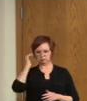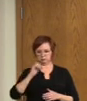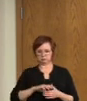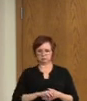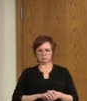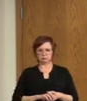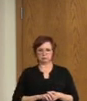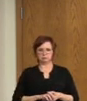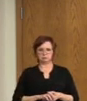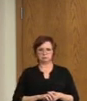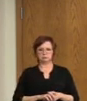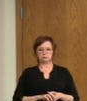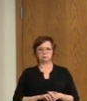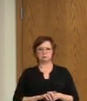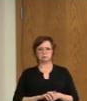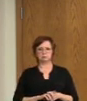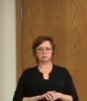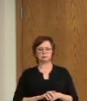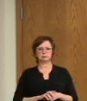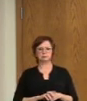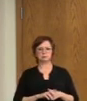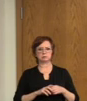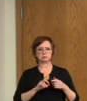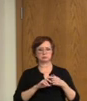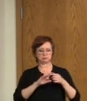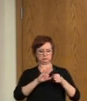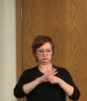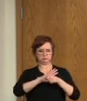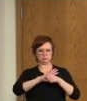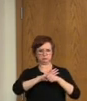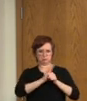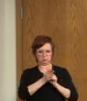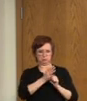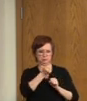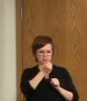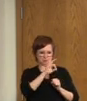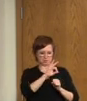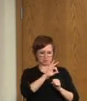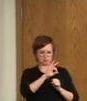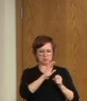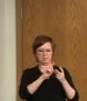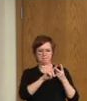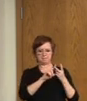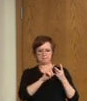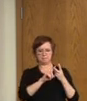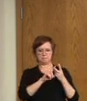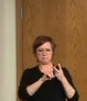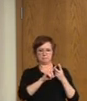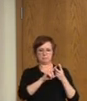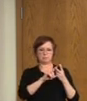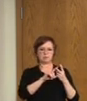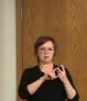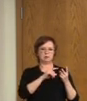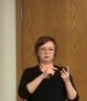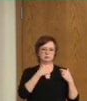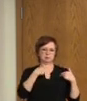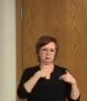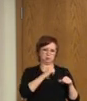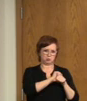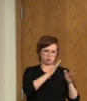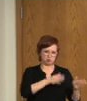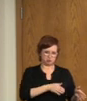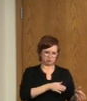we have to make sure that the healthcare workers, that also that the elderly are protected, because that's where we've seen the majority